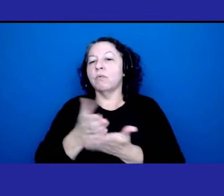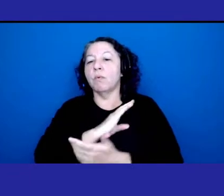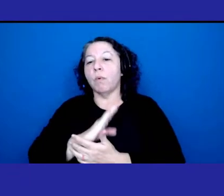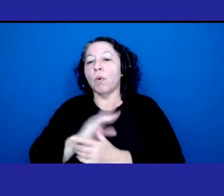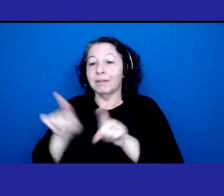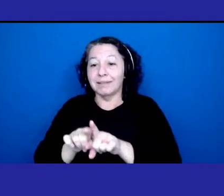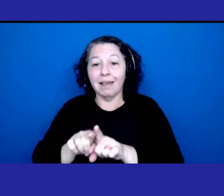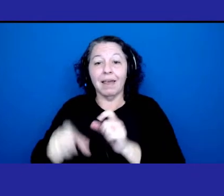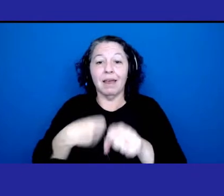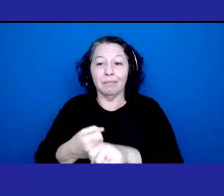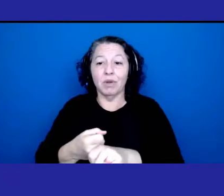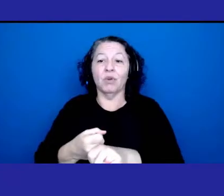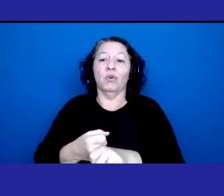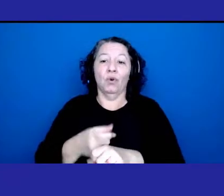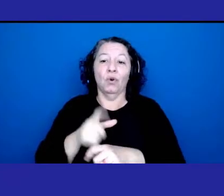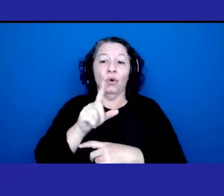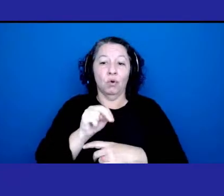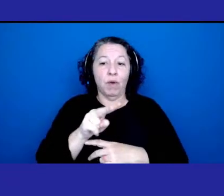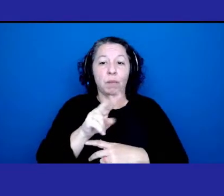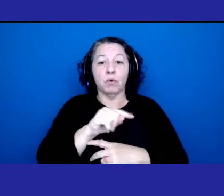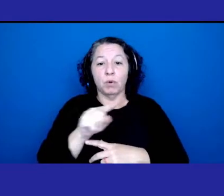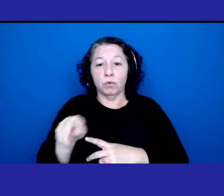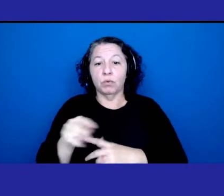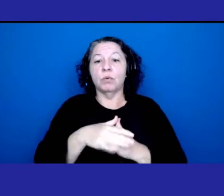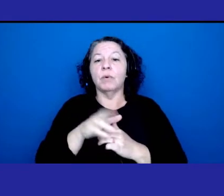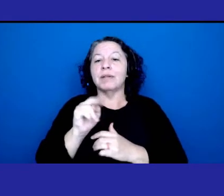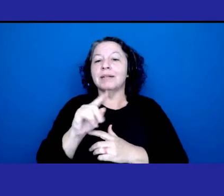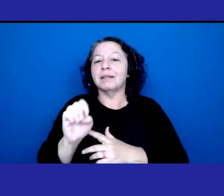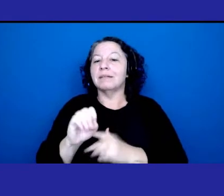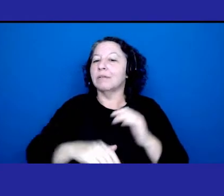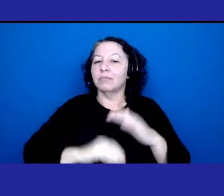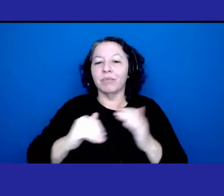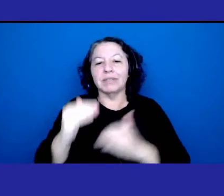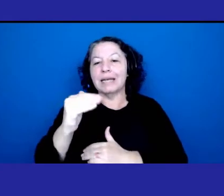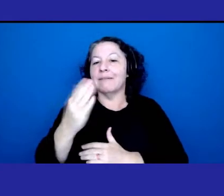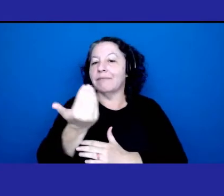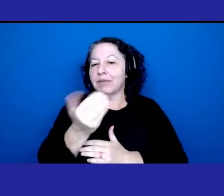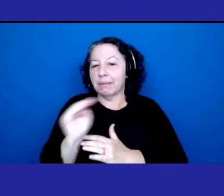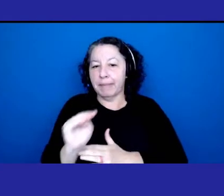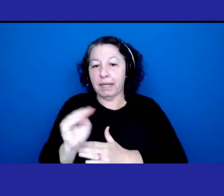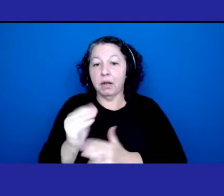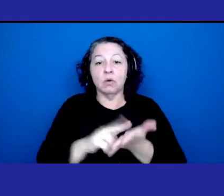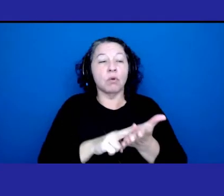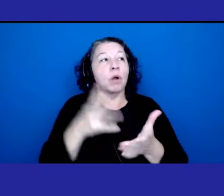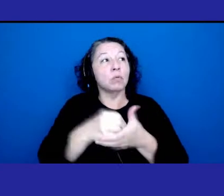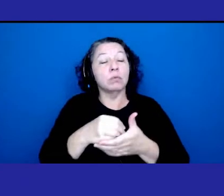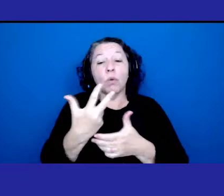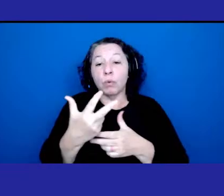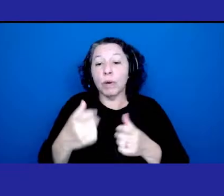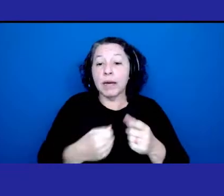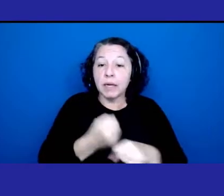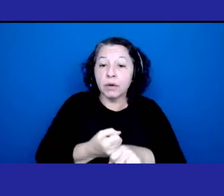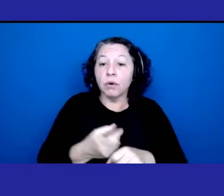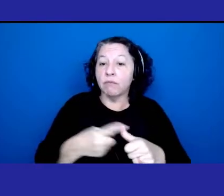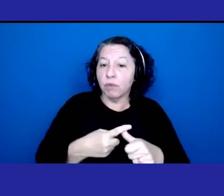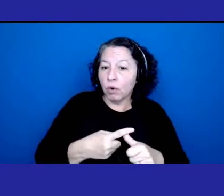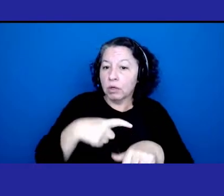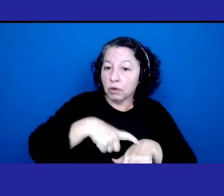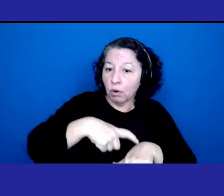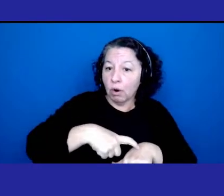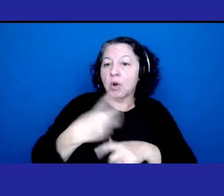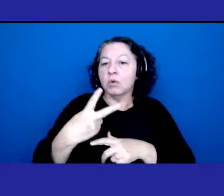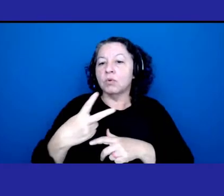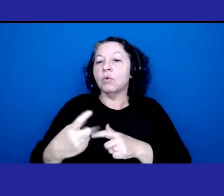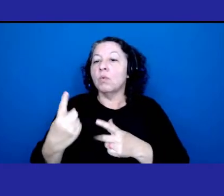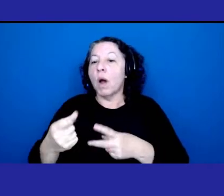of $15 million. The contract includes a 3-year initial term and 2 one-year options to renew and will